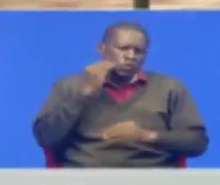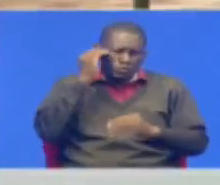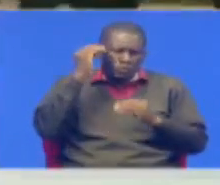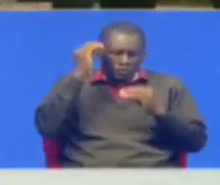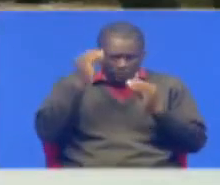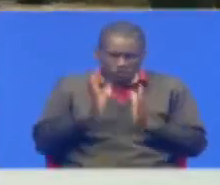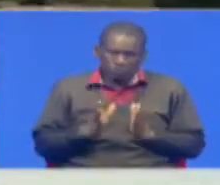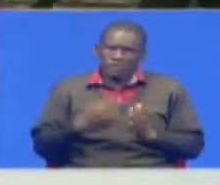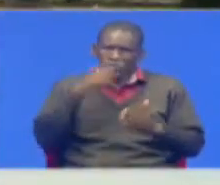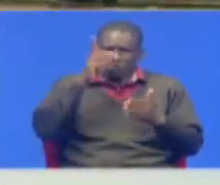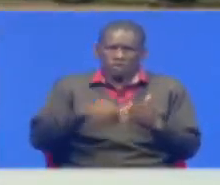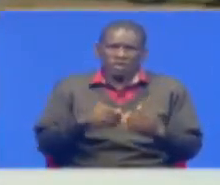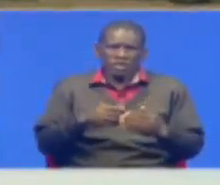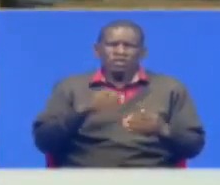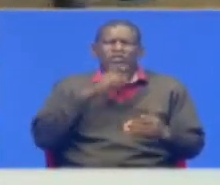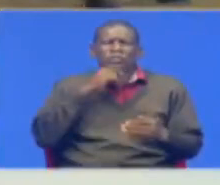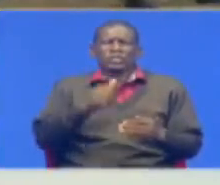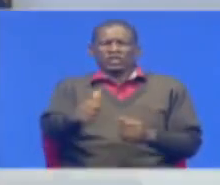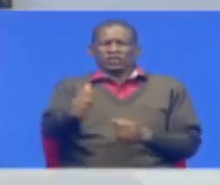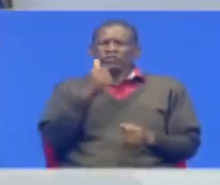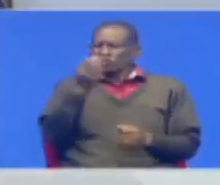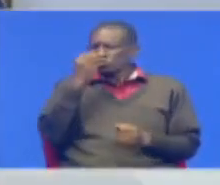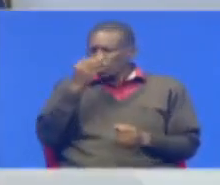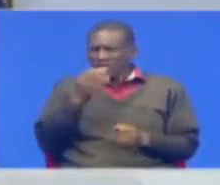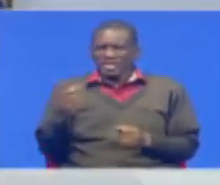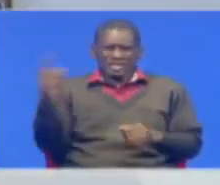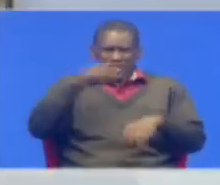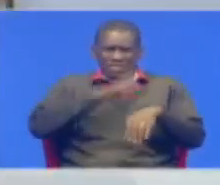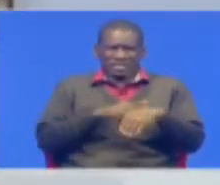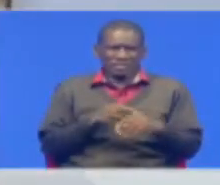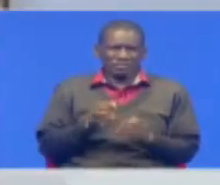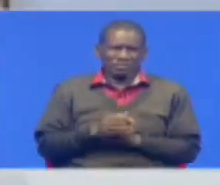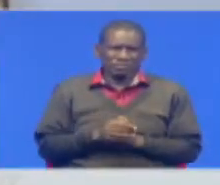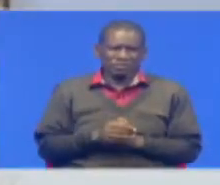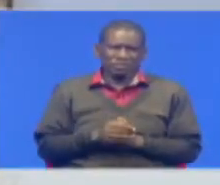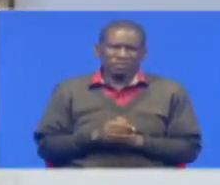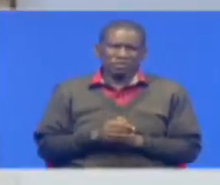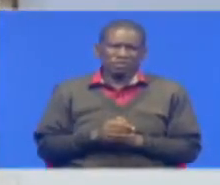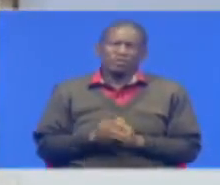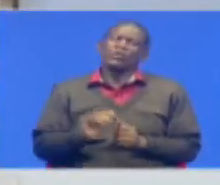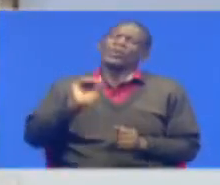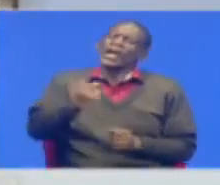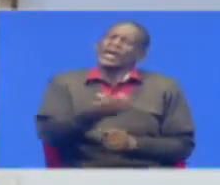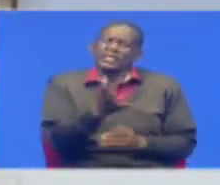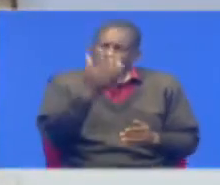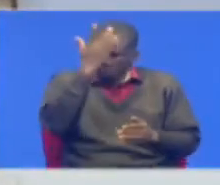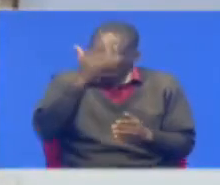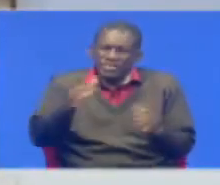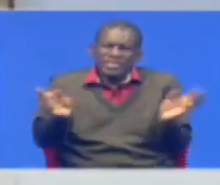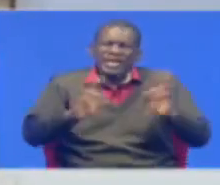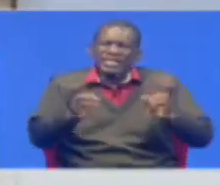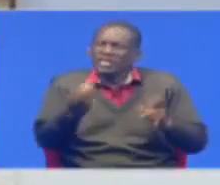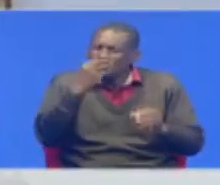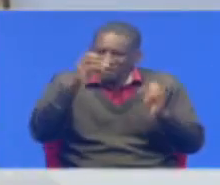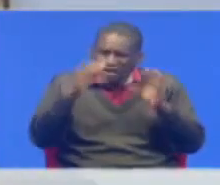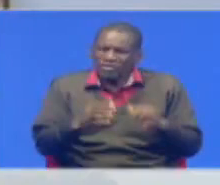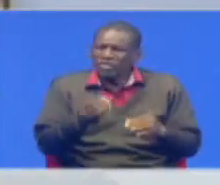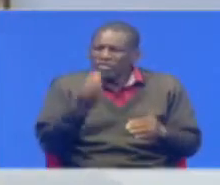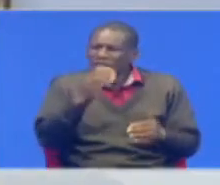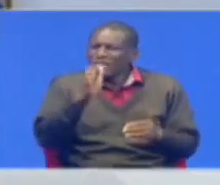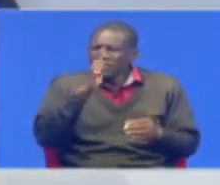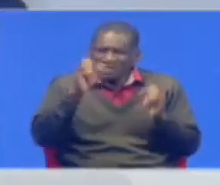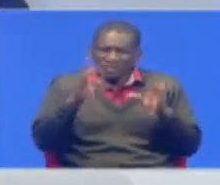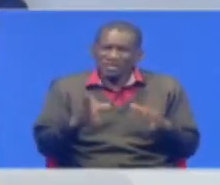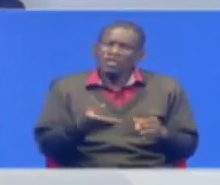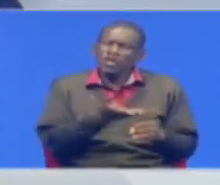earlier boycotted meals during the day. I told them, while you are not willing to take supper, you not take lunch. They told me